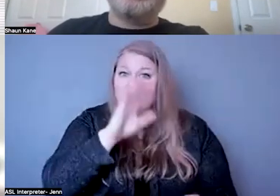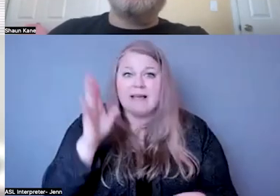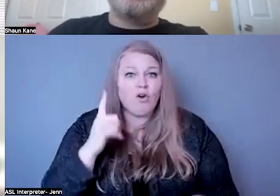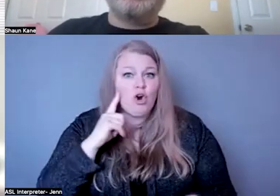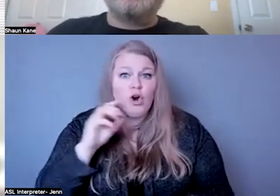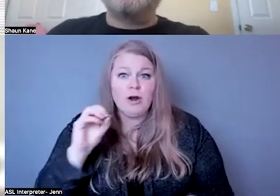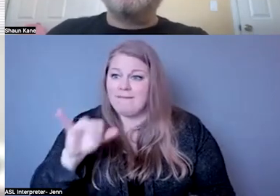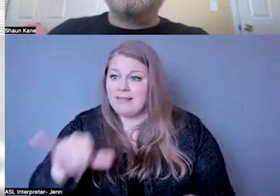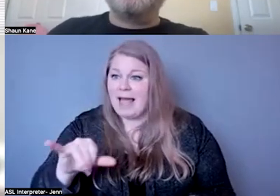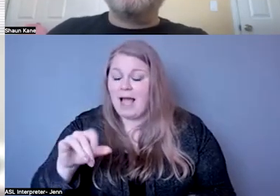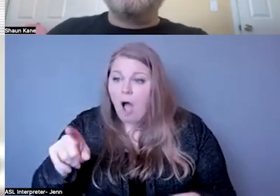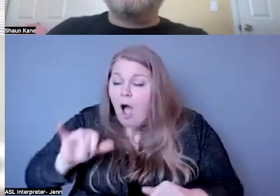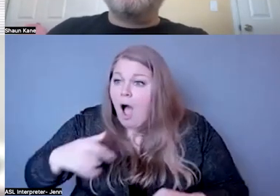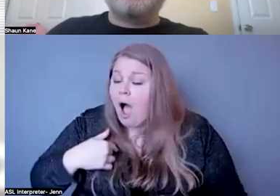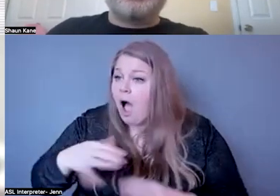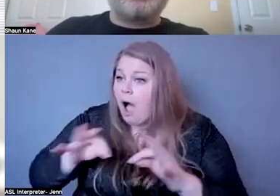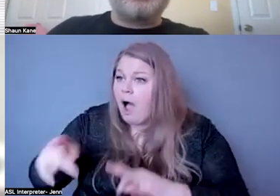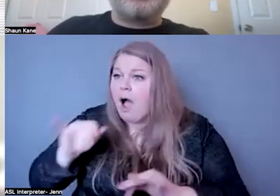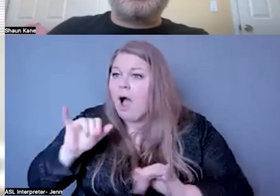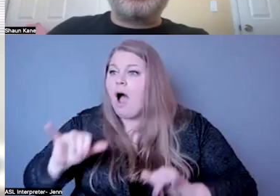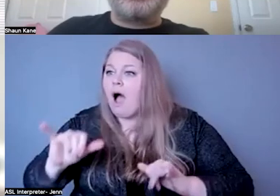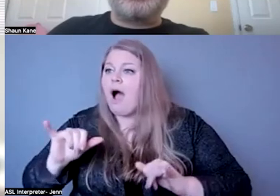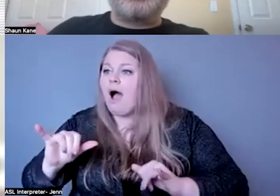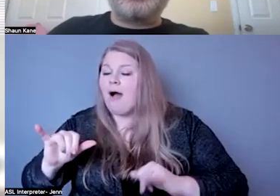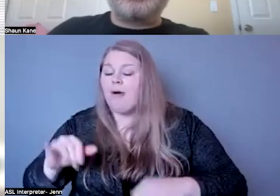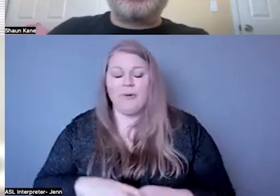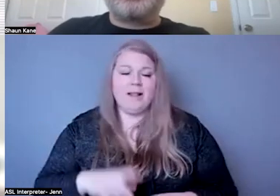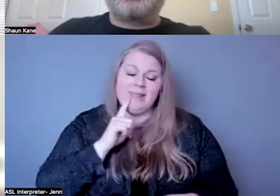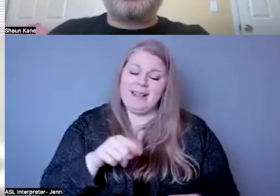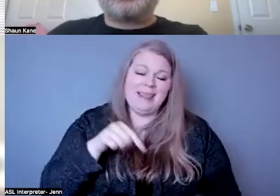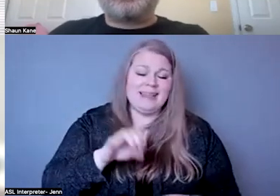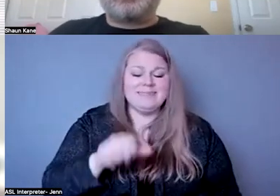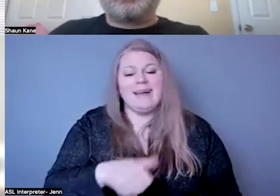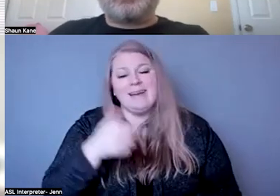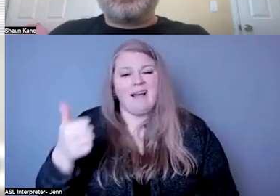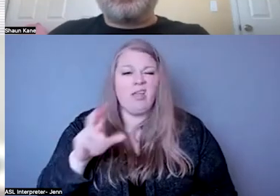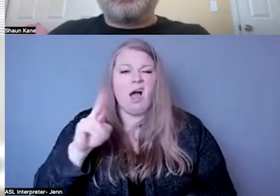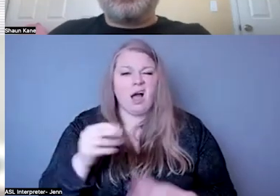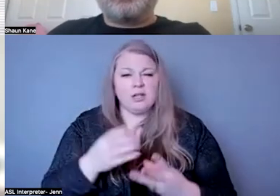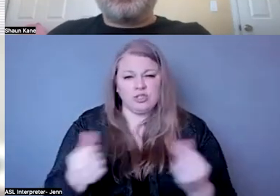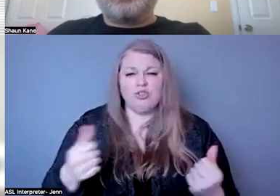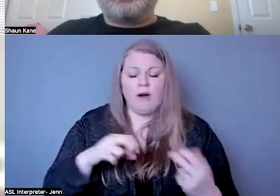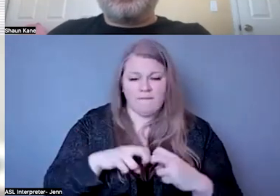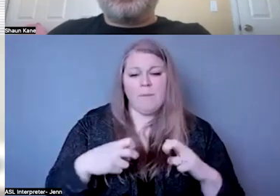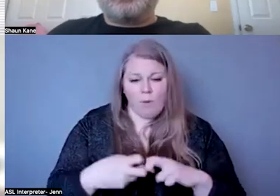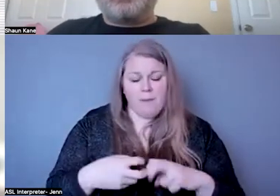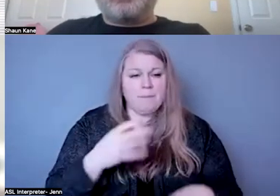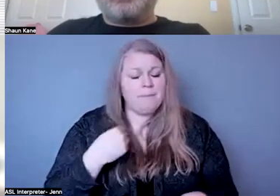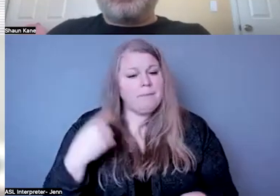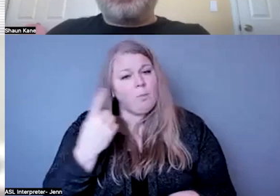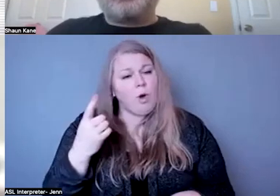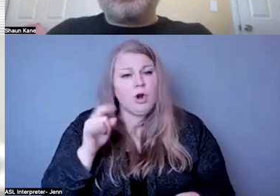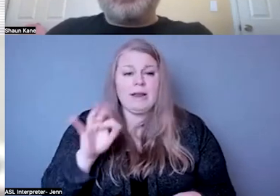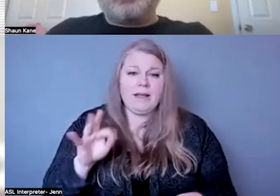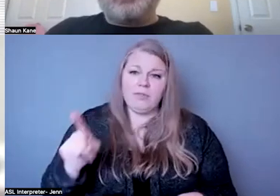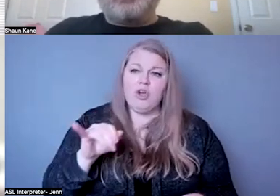so excited when I tell them about it. And like, this is also another unsolved problem. And I'm wondering if there is a